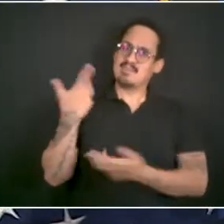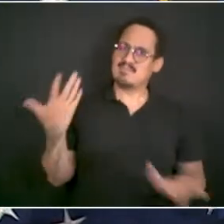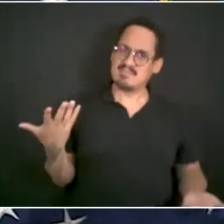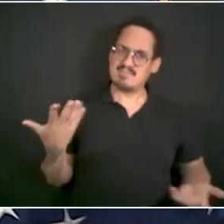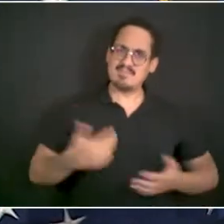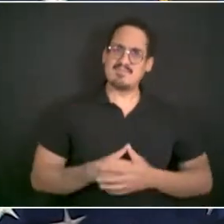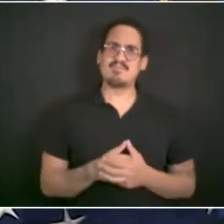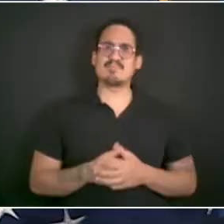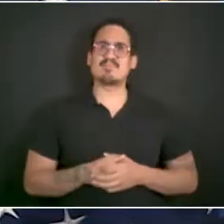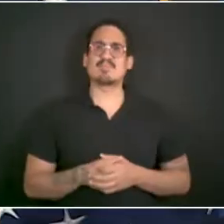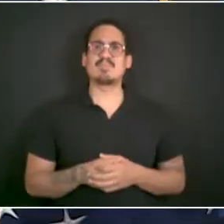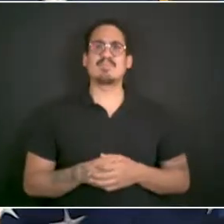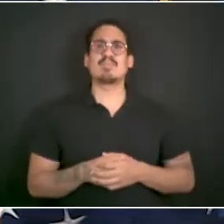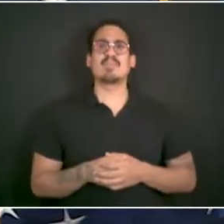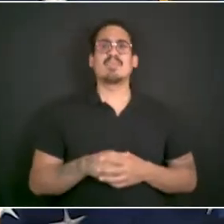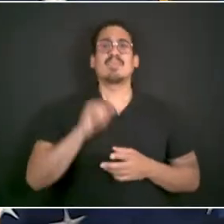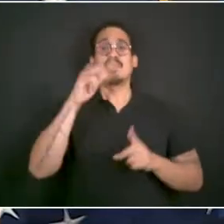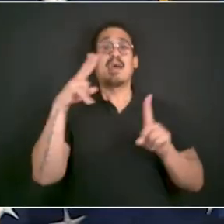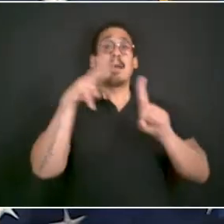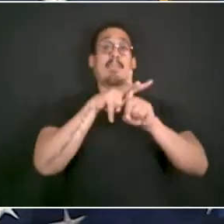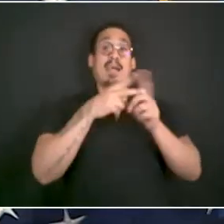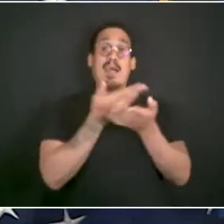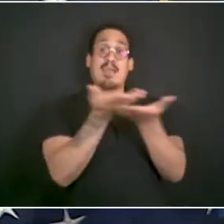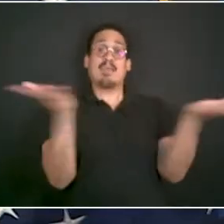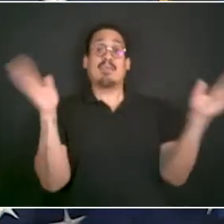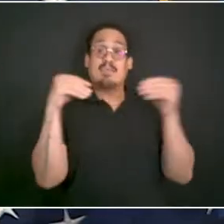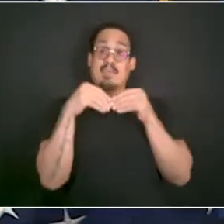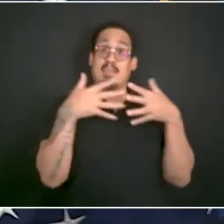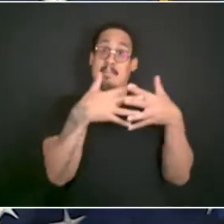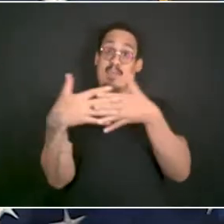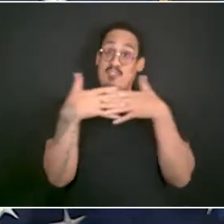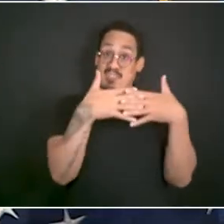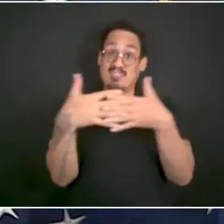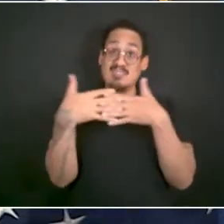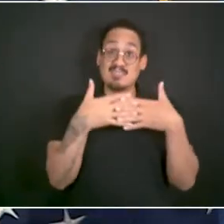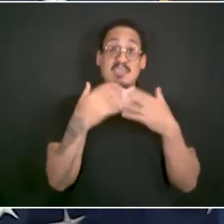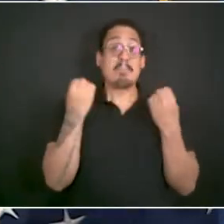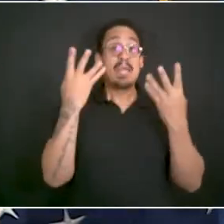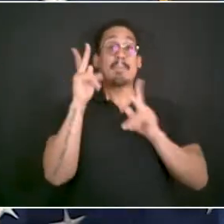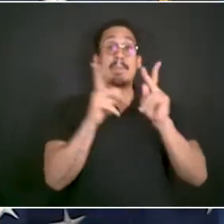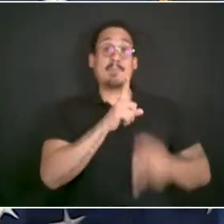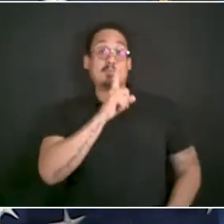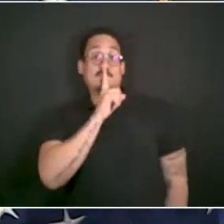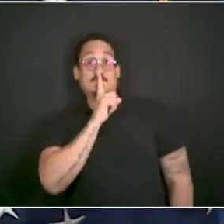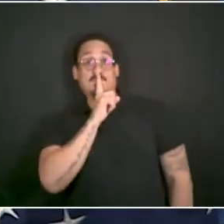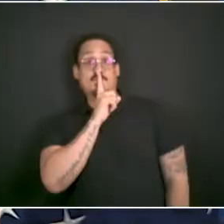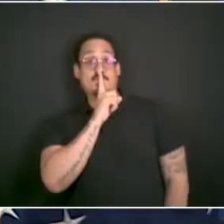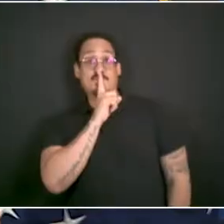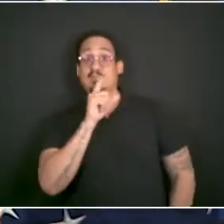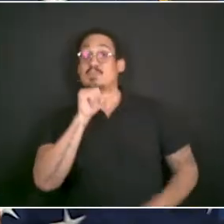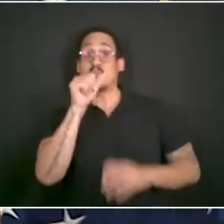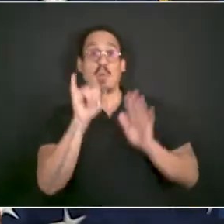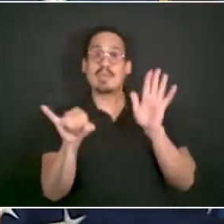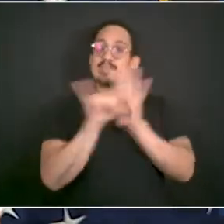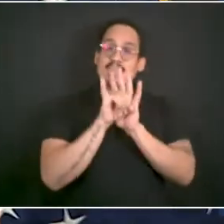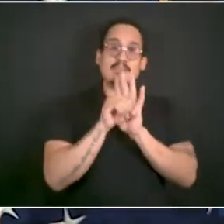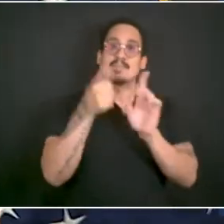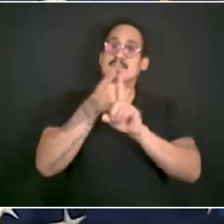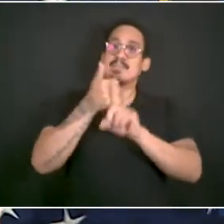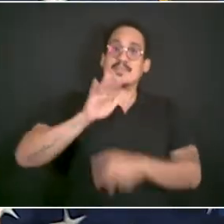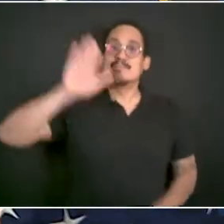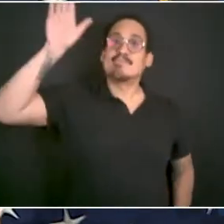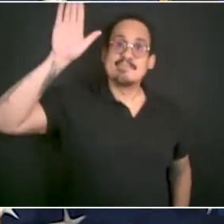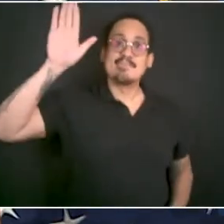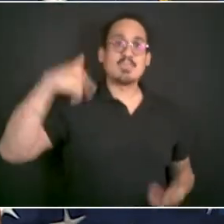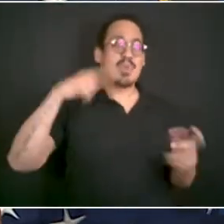country, 29.8% identified in the state, 24.1% in the city. And so everything we can do to make sure folks know